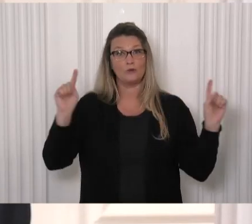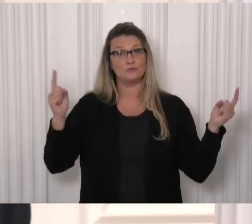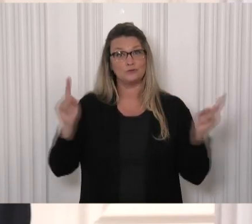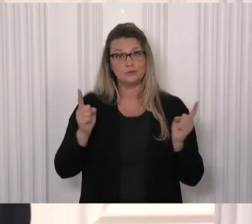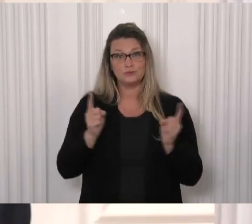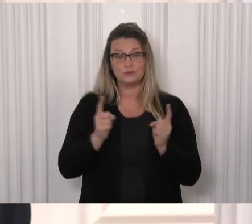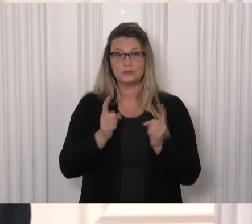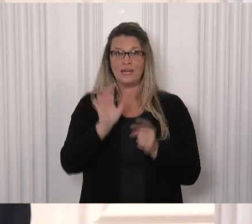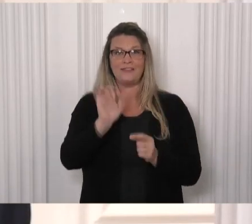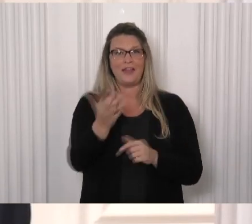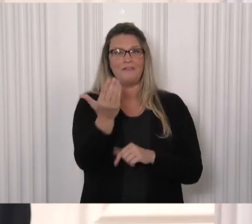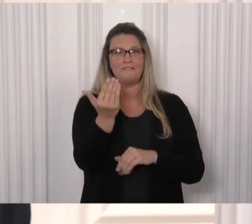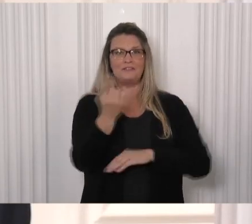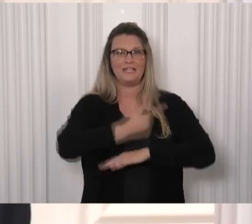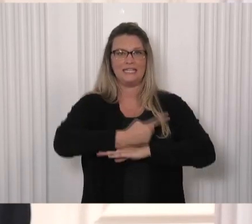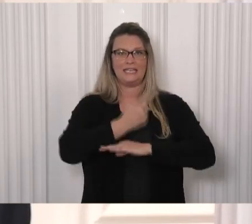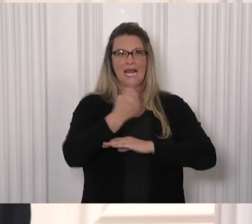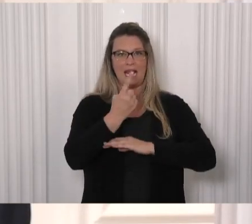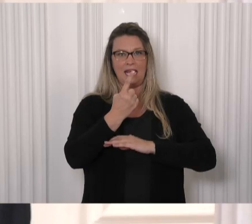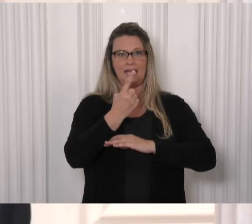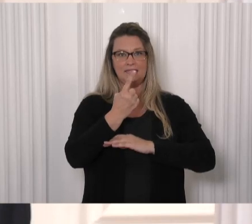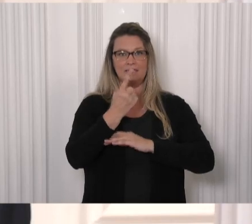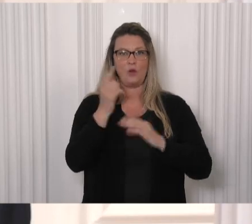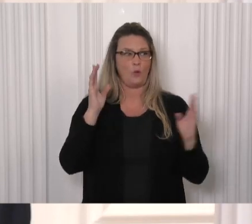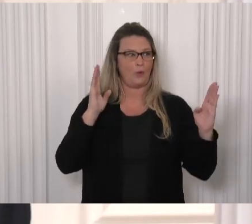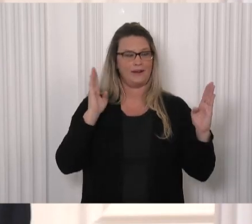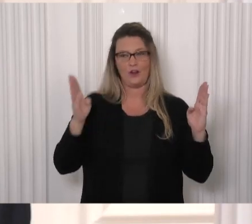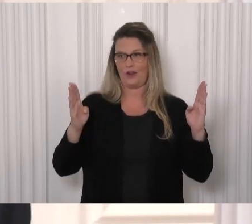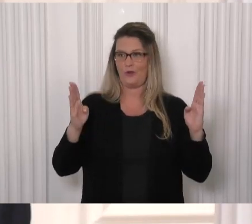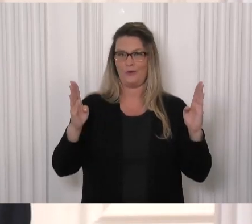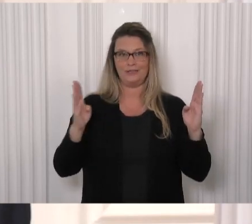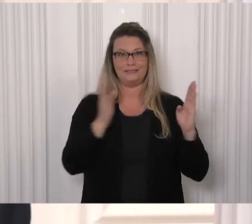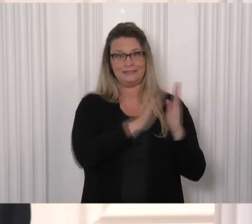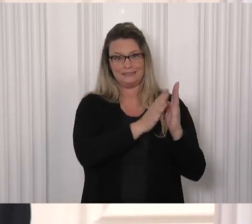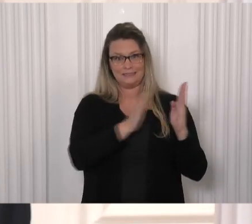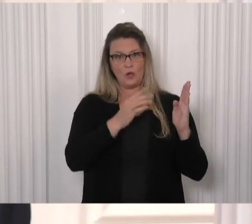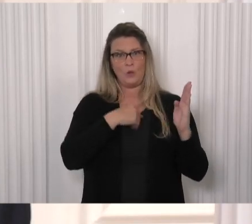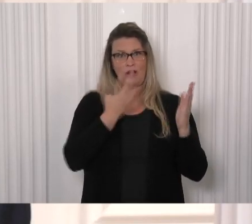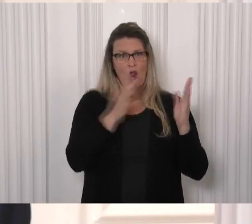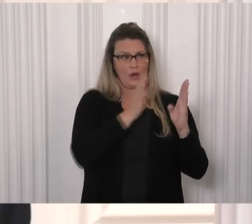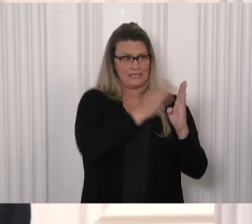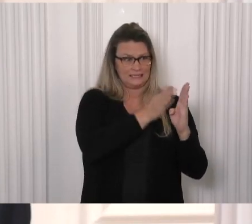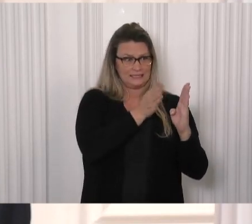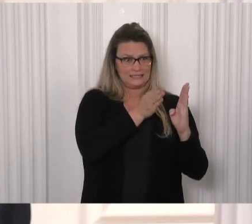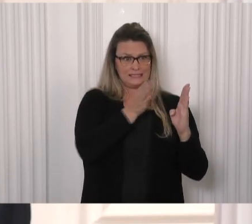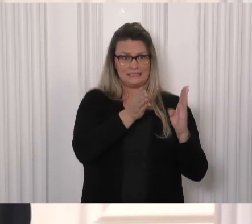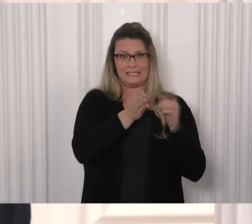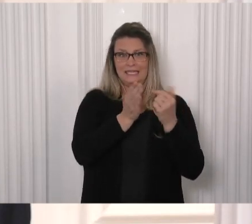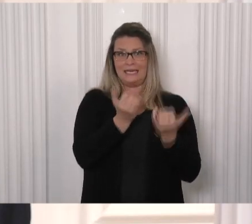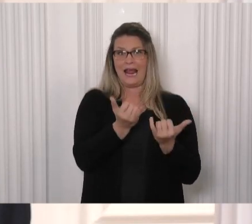that 15-day window that we're already several days into.